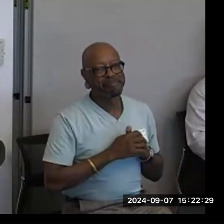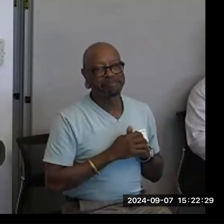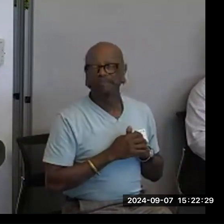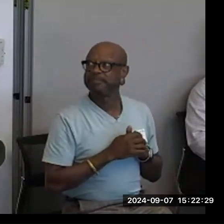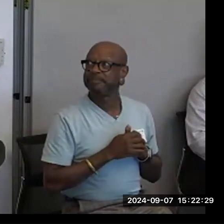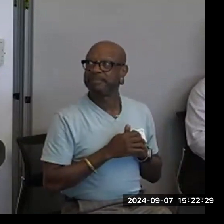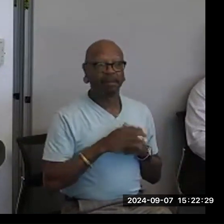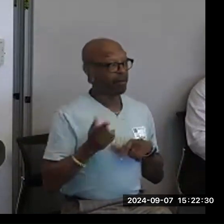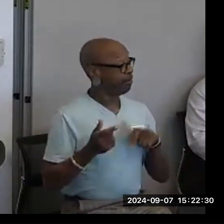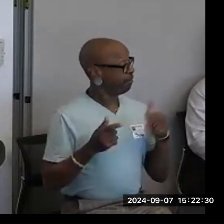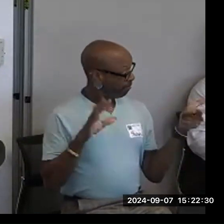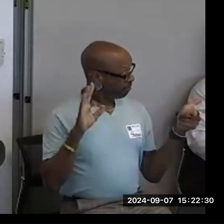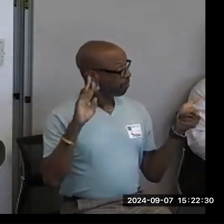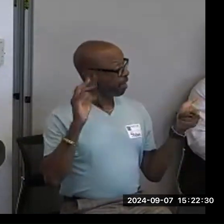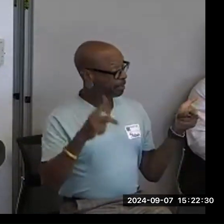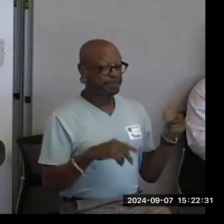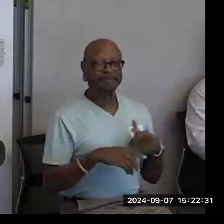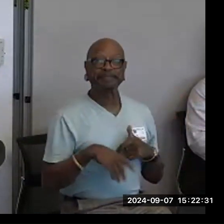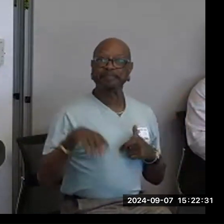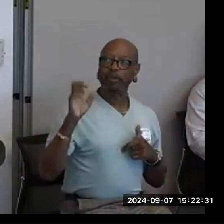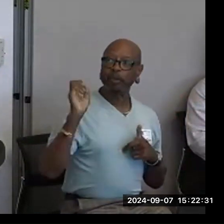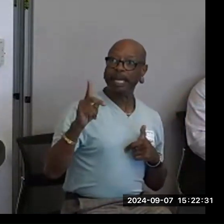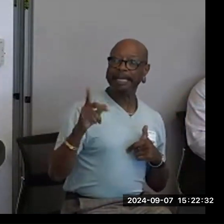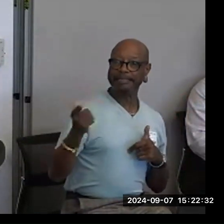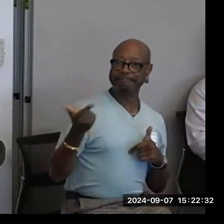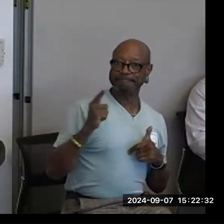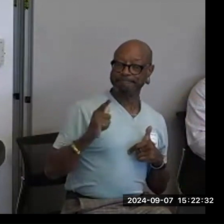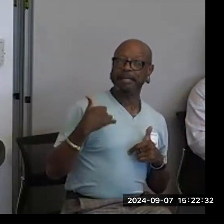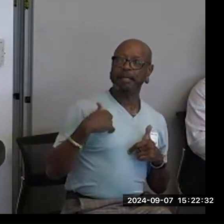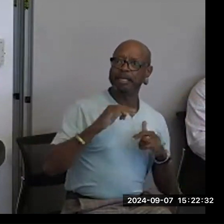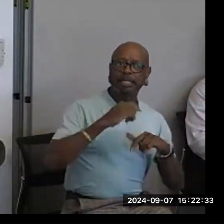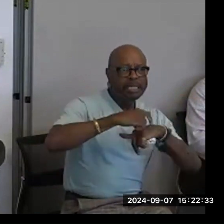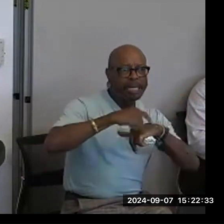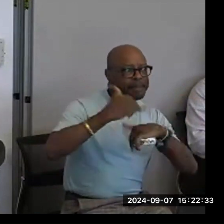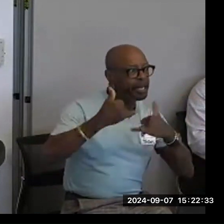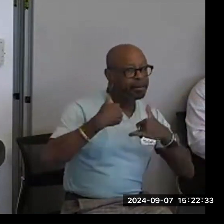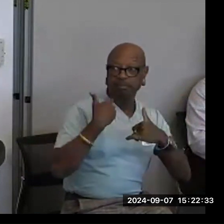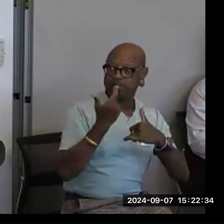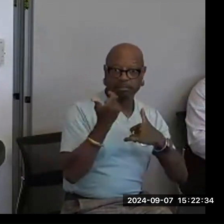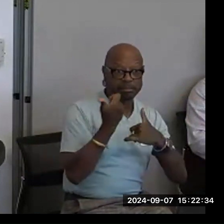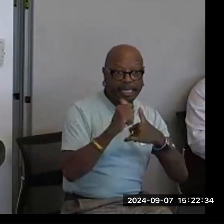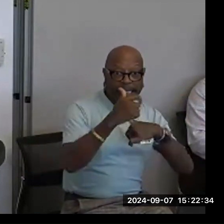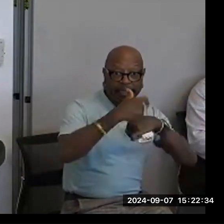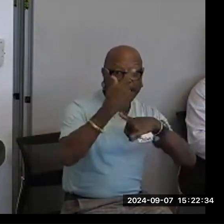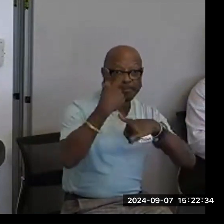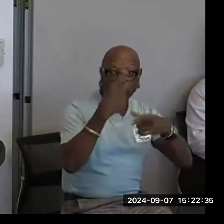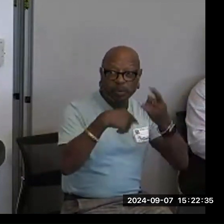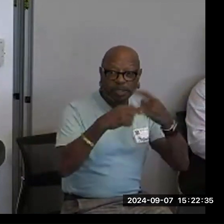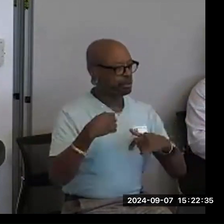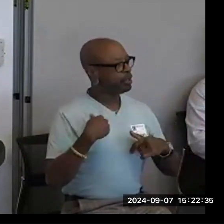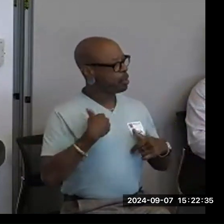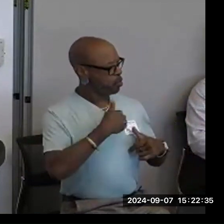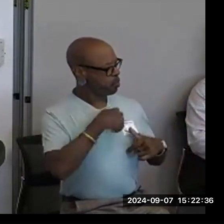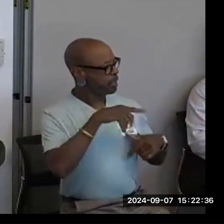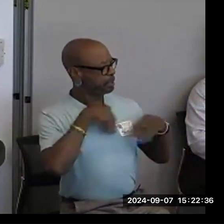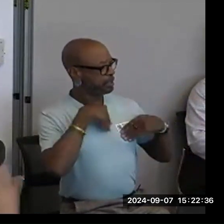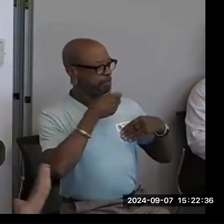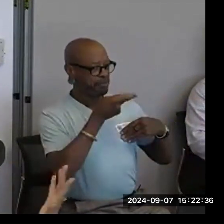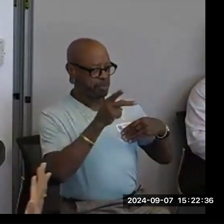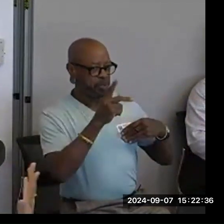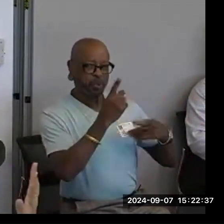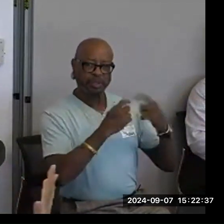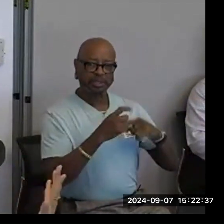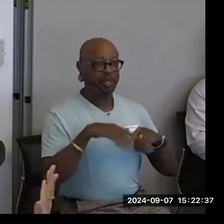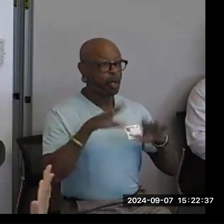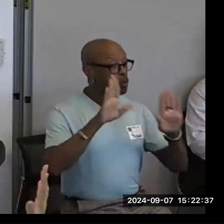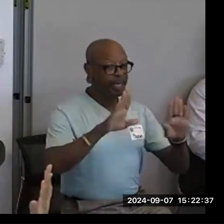Frank, back to you. Okay, Greg, how are we doing on time? We have some time for questions? We can take a few quick questions.